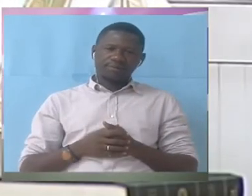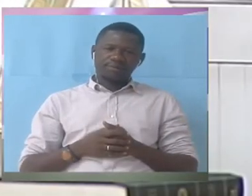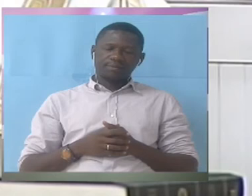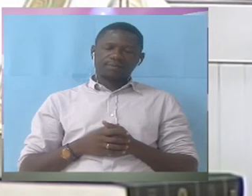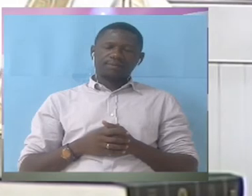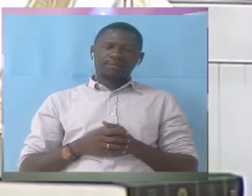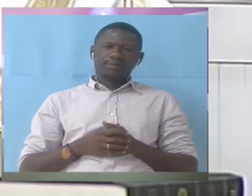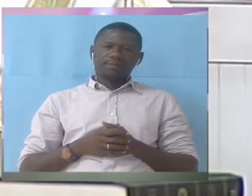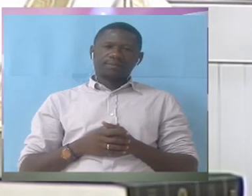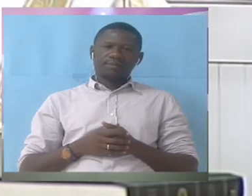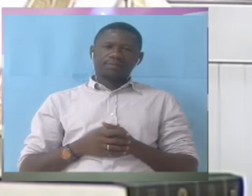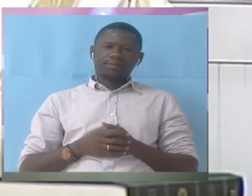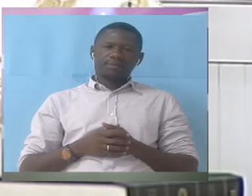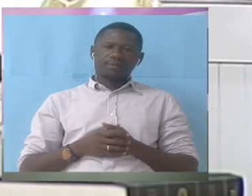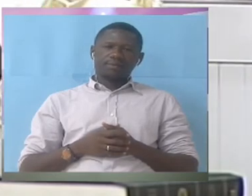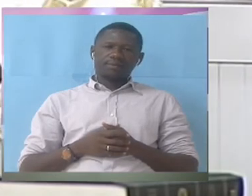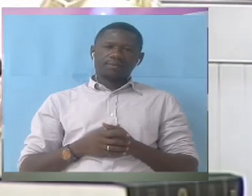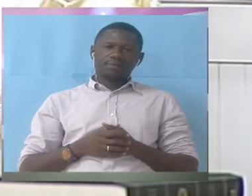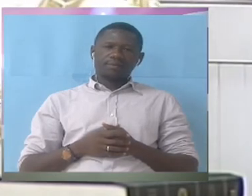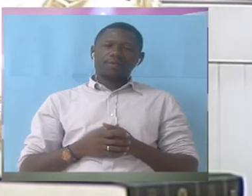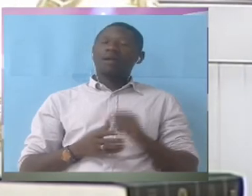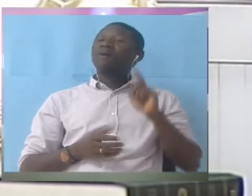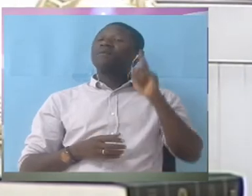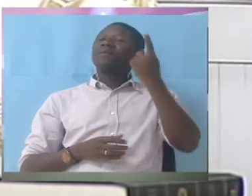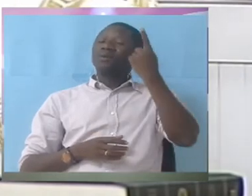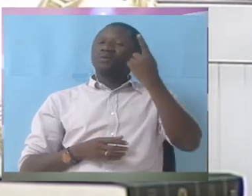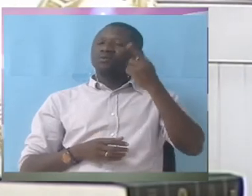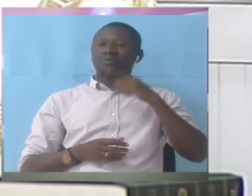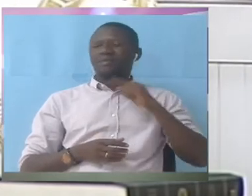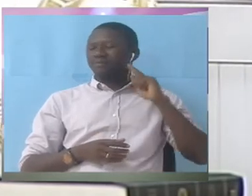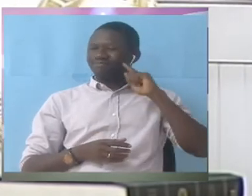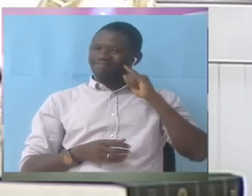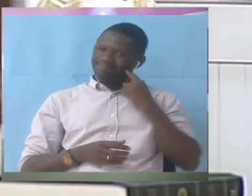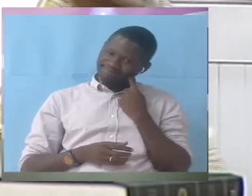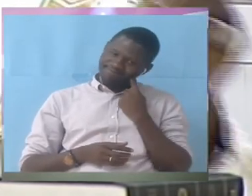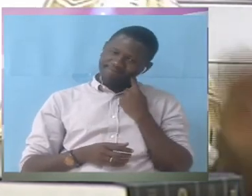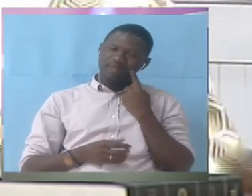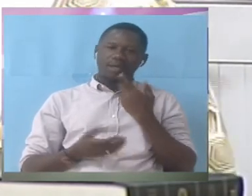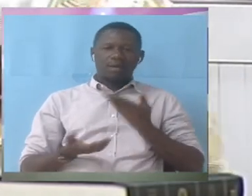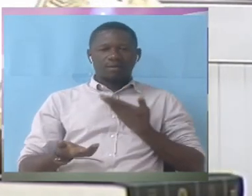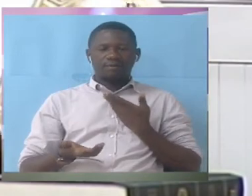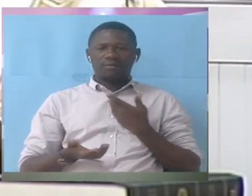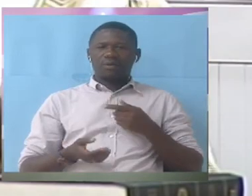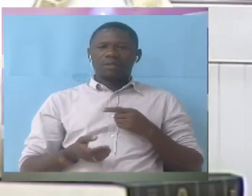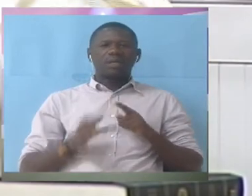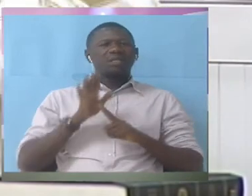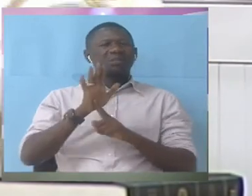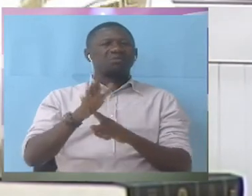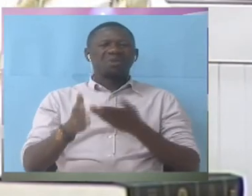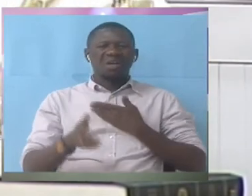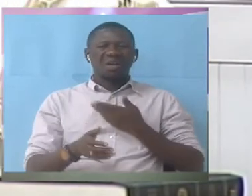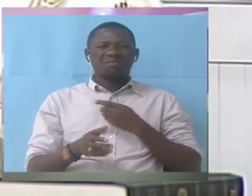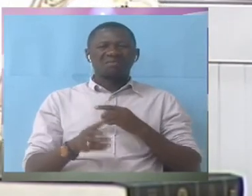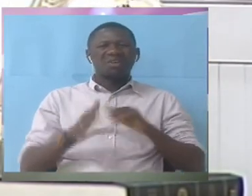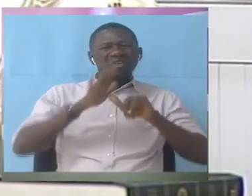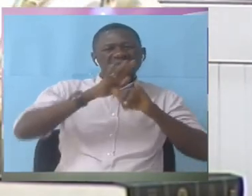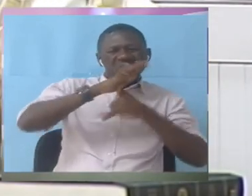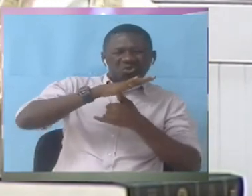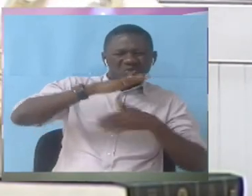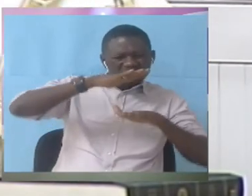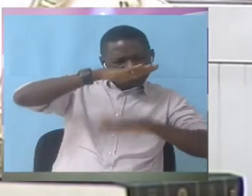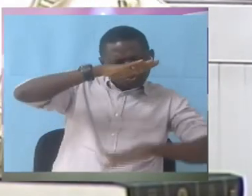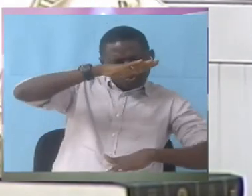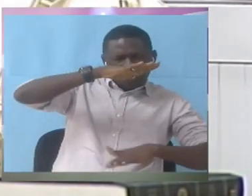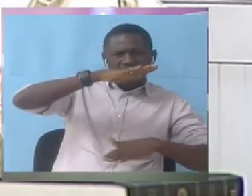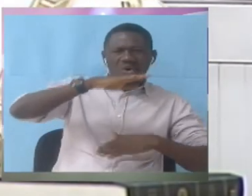in the first place it was embarrassing we have junior officers arrest senior officers and lock